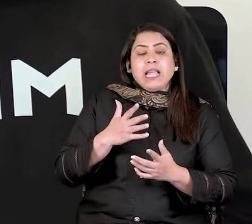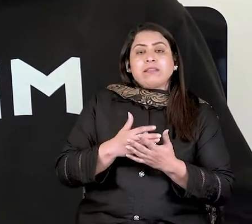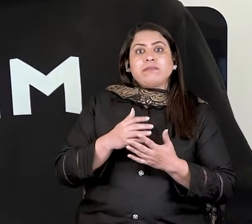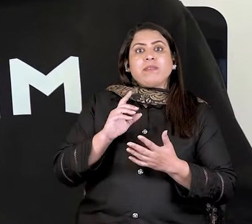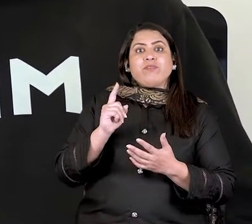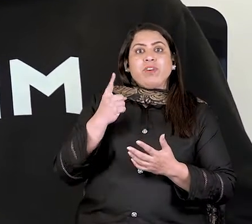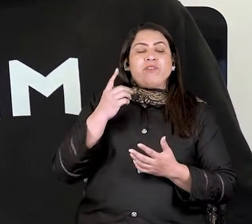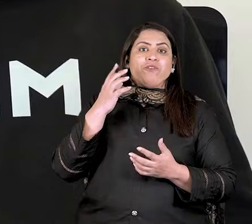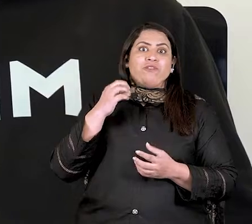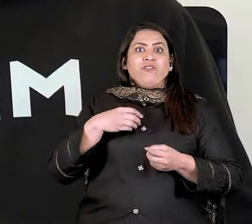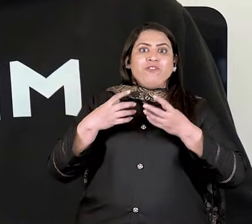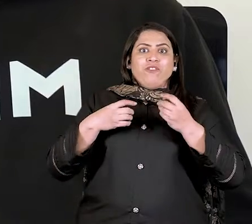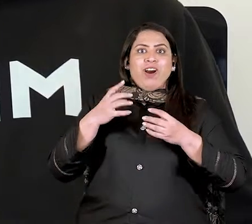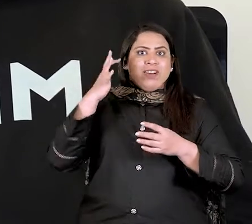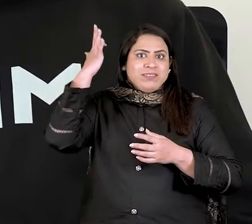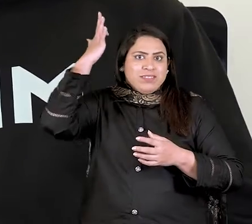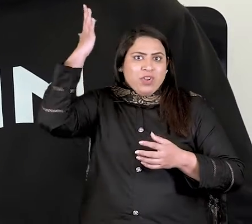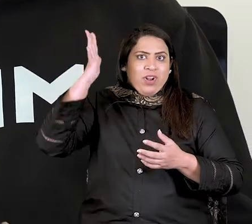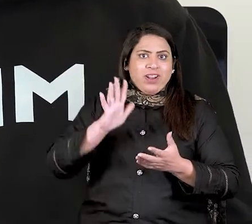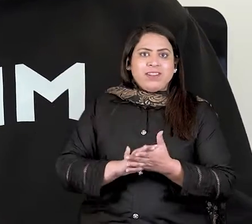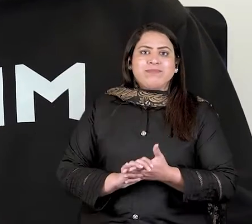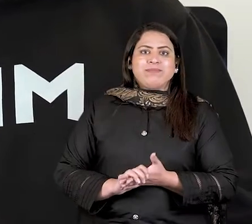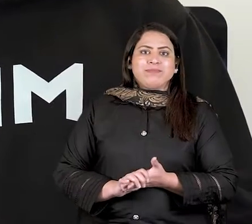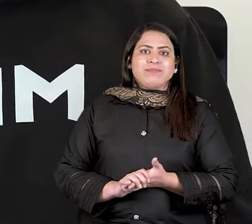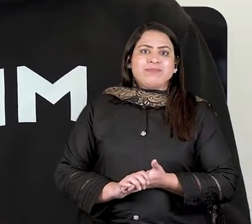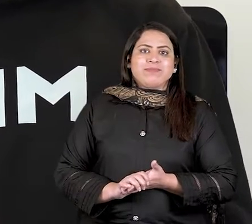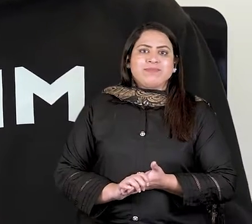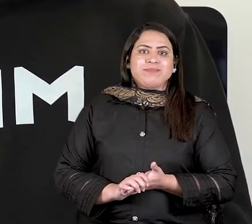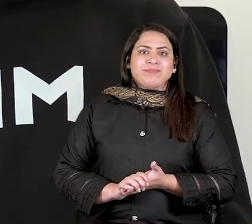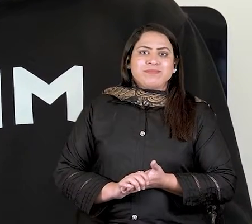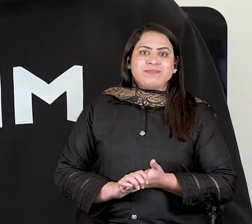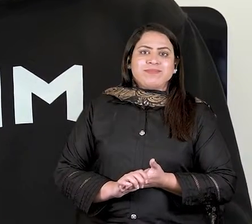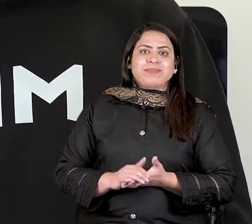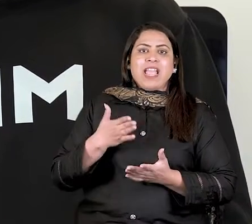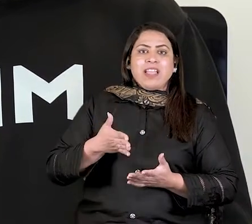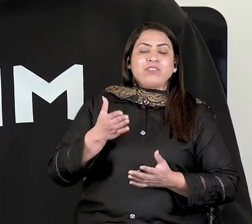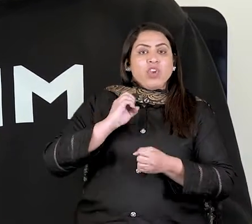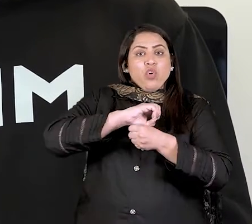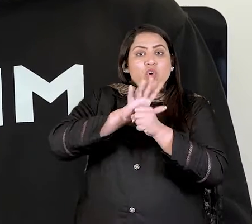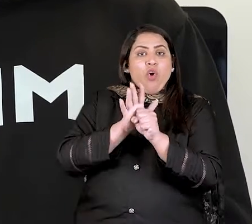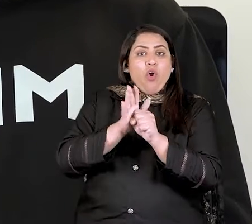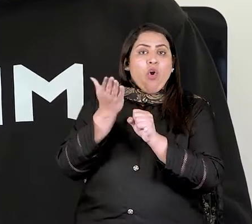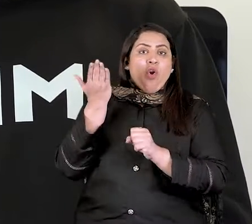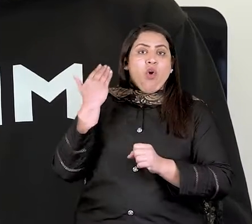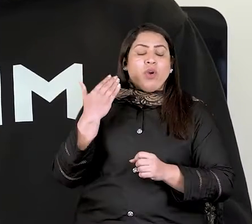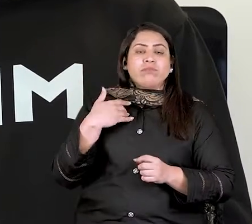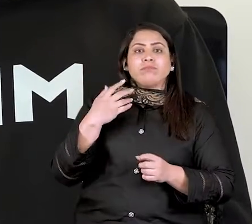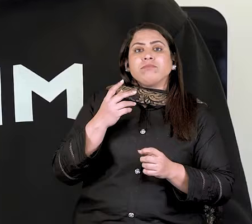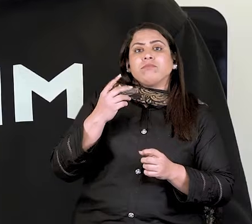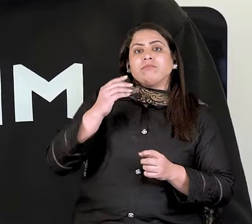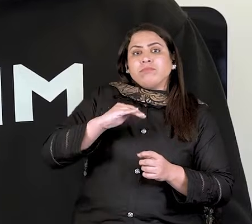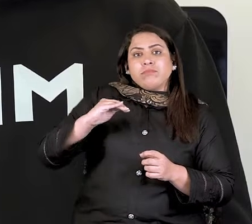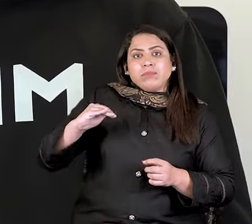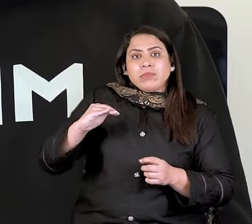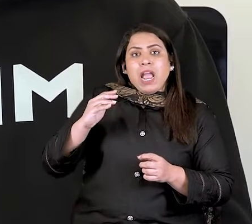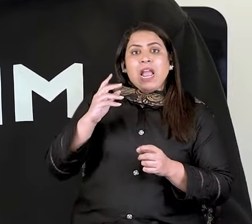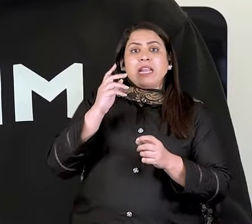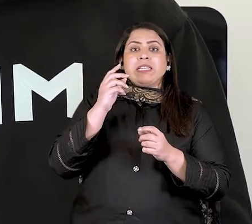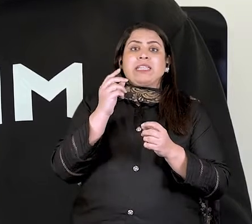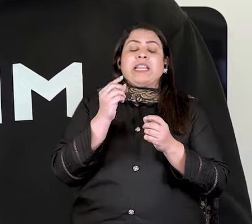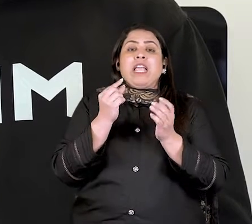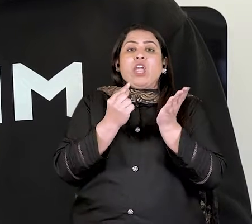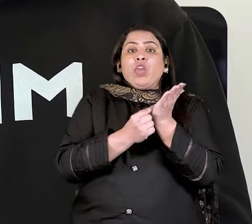it was. It's a funny story. Uh-huh. It was COVID. My kids used to study in the